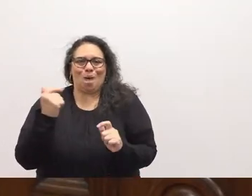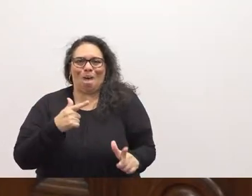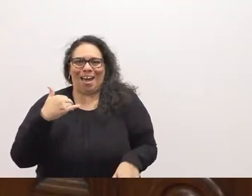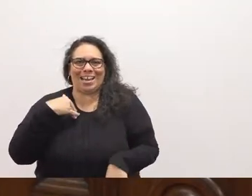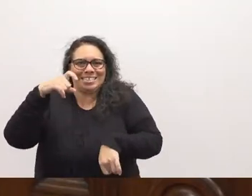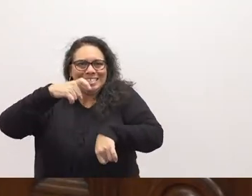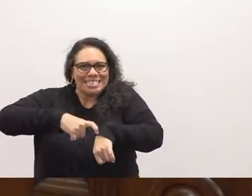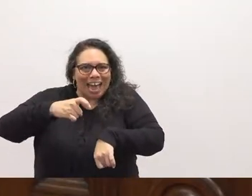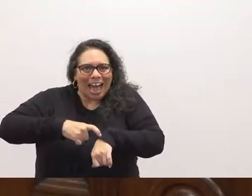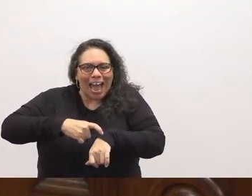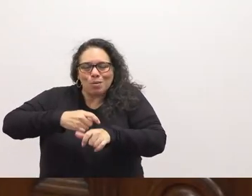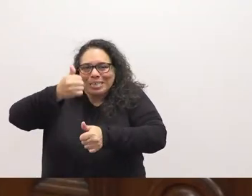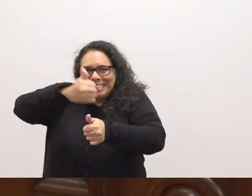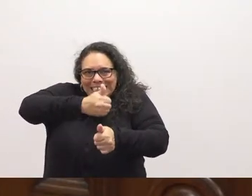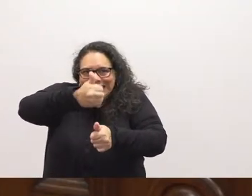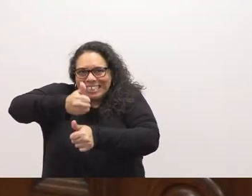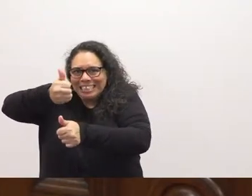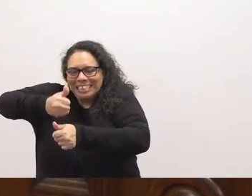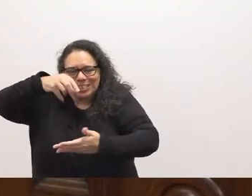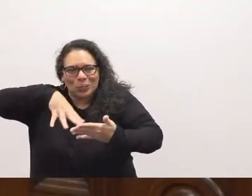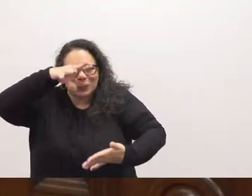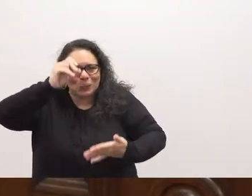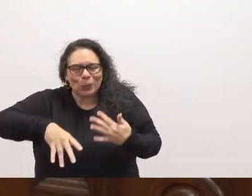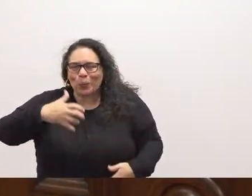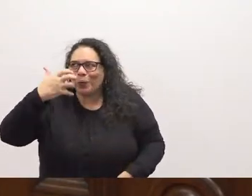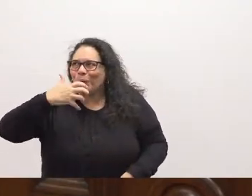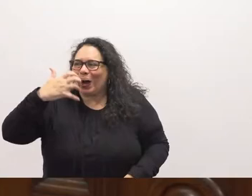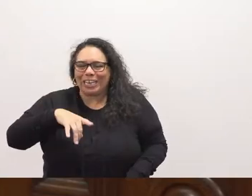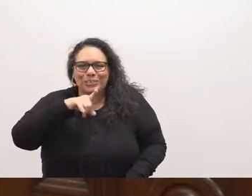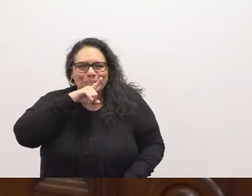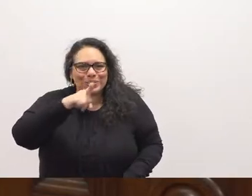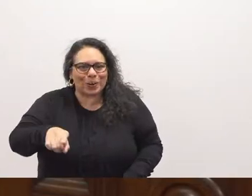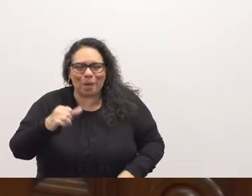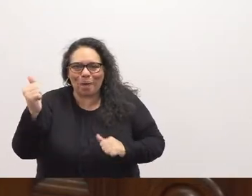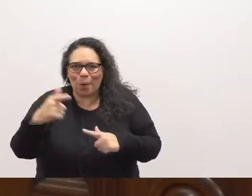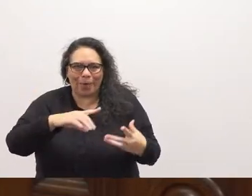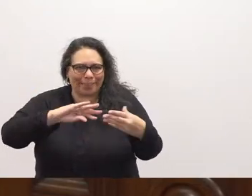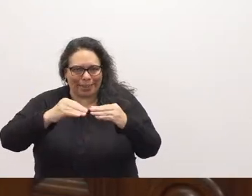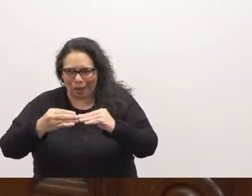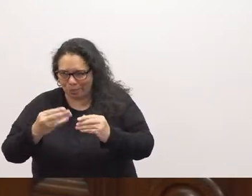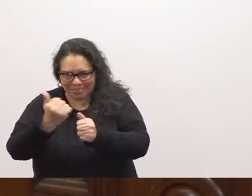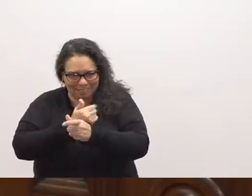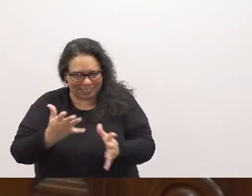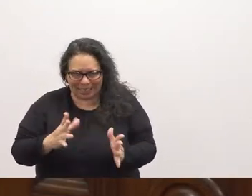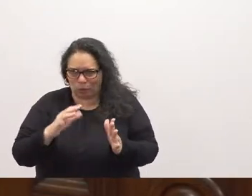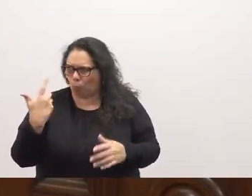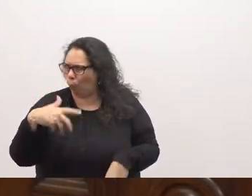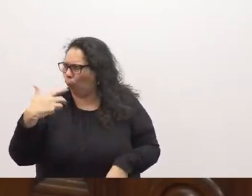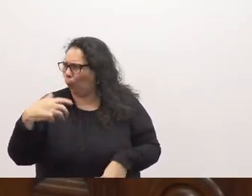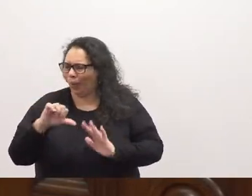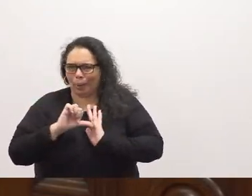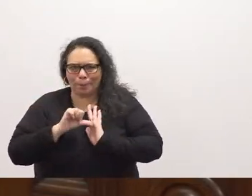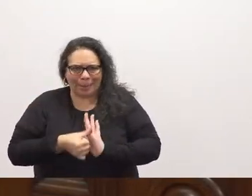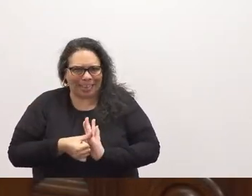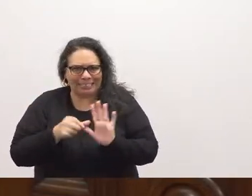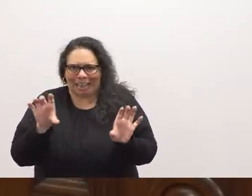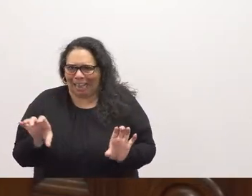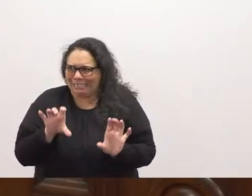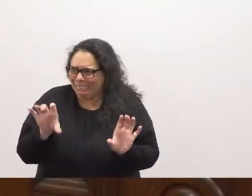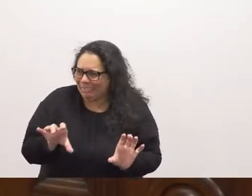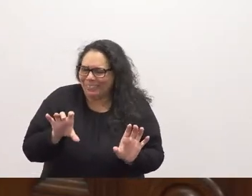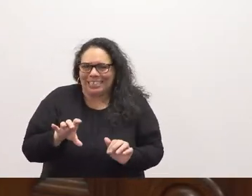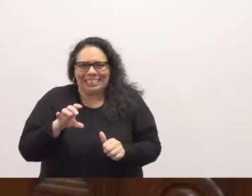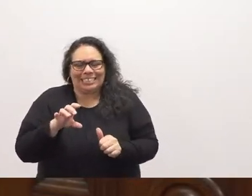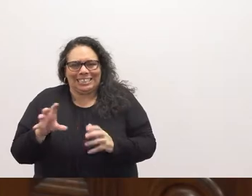to spend with each and every one of these students. Sure, I mean, all their numbers and everything are impressive, all the activities, the, you